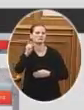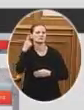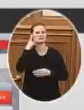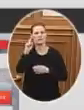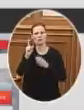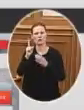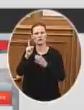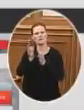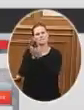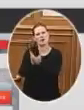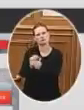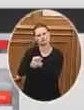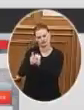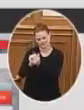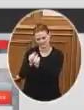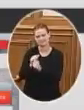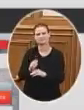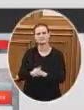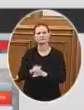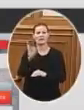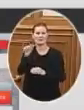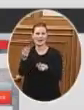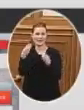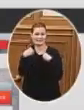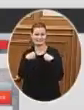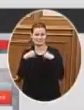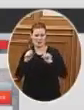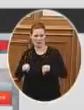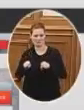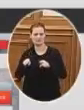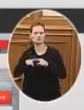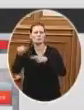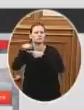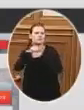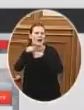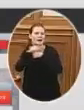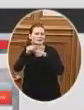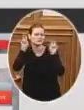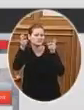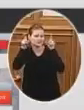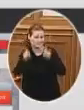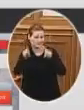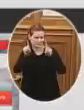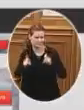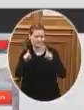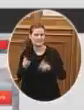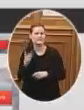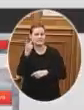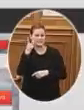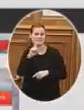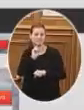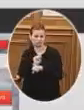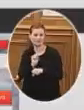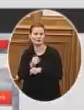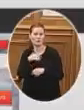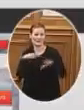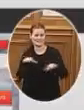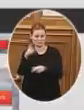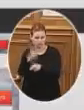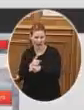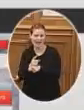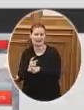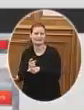terrific opportunity to really test the planning policies that I'm going to outline for you for transportation, to see if we've got them right, to see if we've